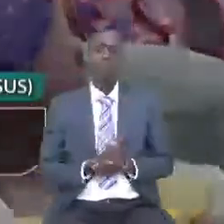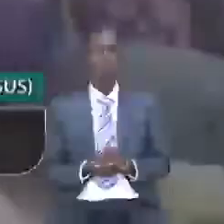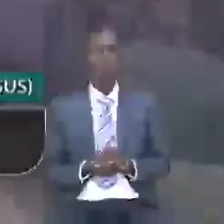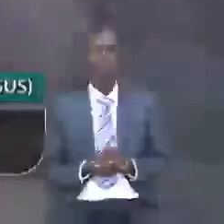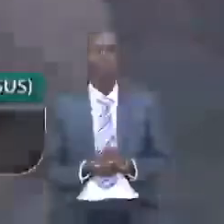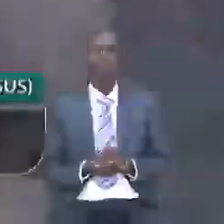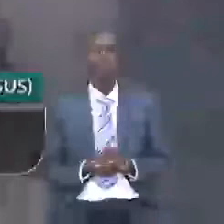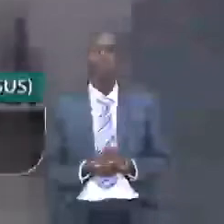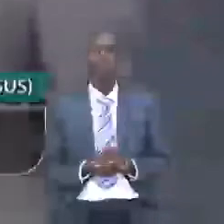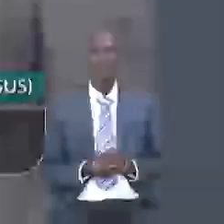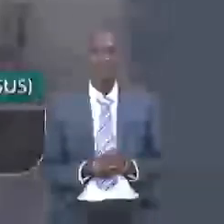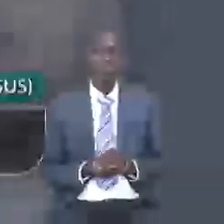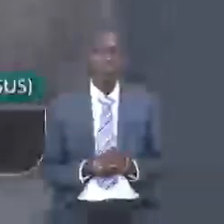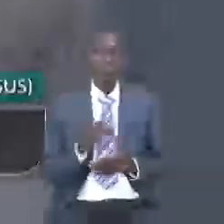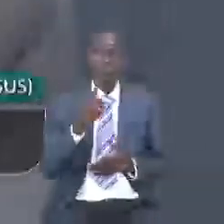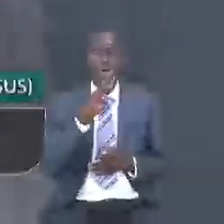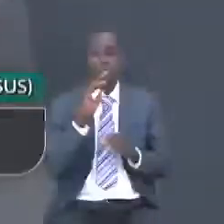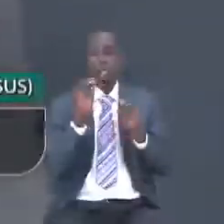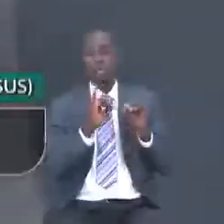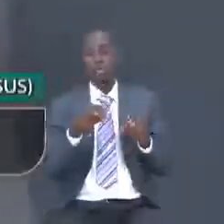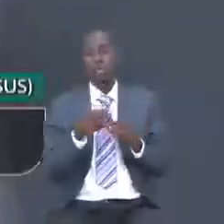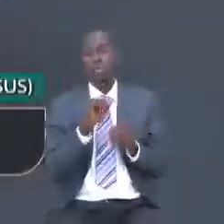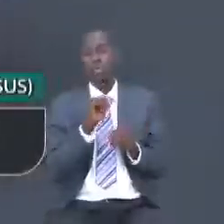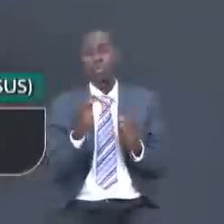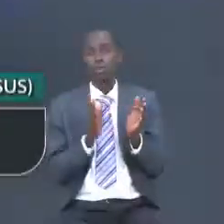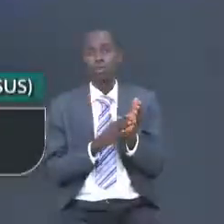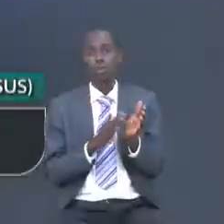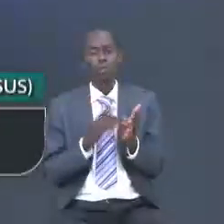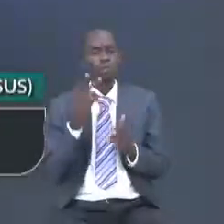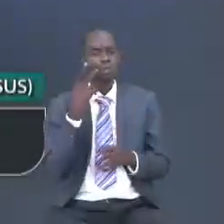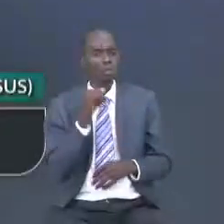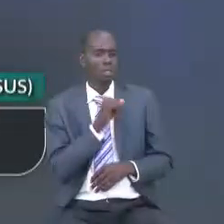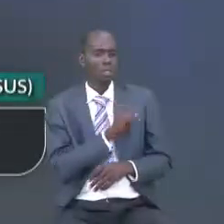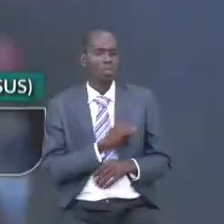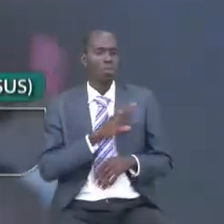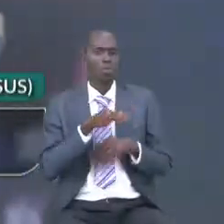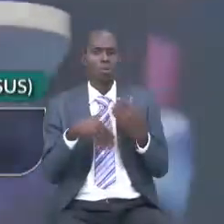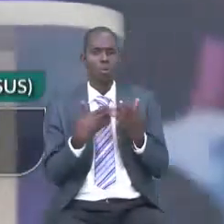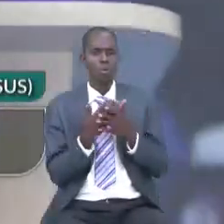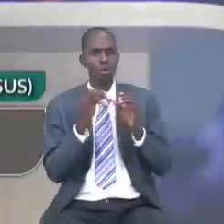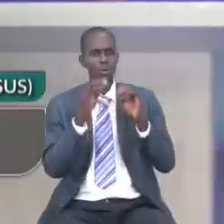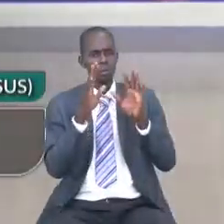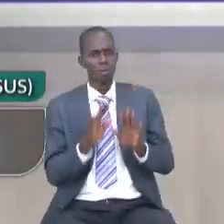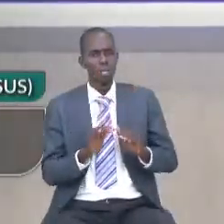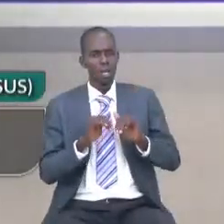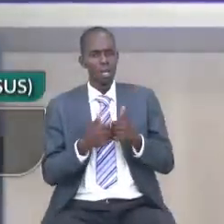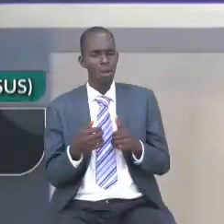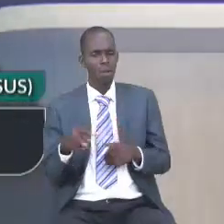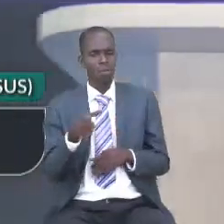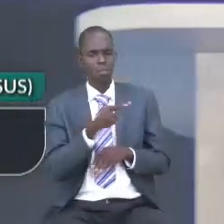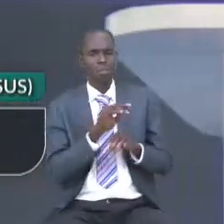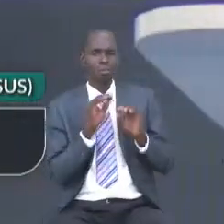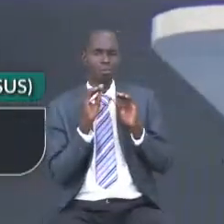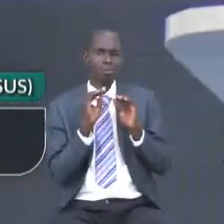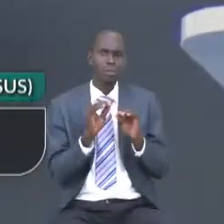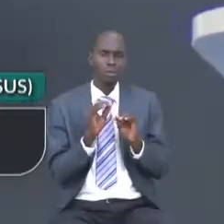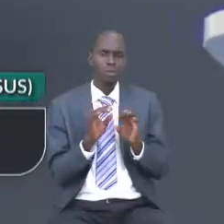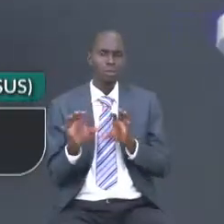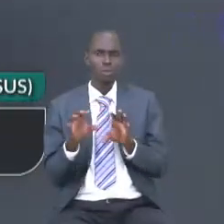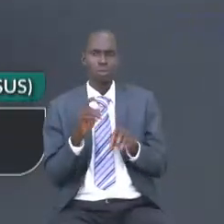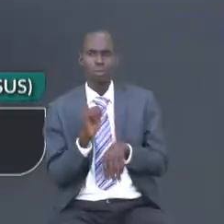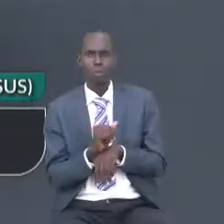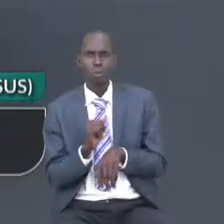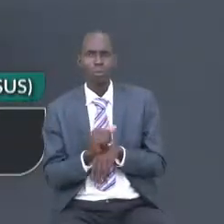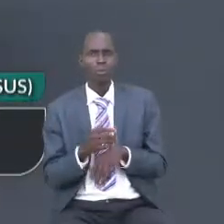You're teaching in a school, and you see the attitude of all the teachers, how they teach, how they do their work. There's